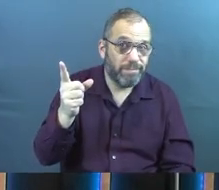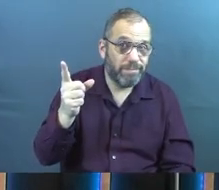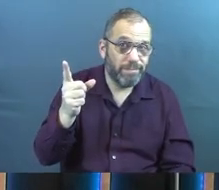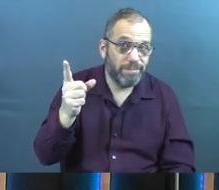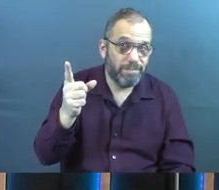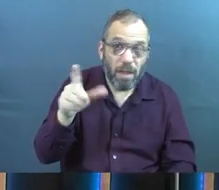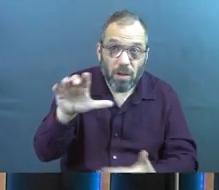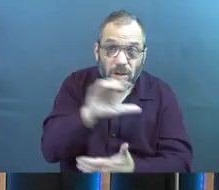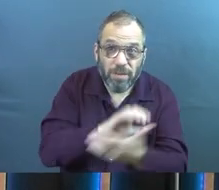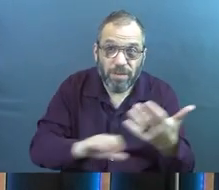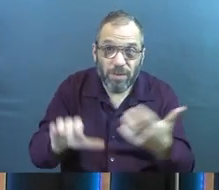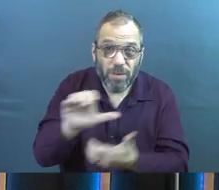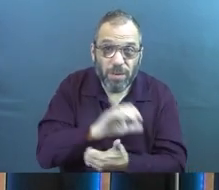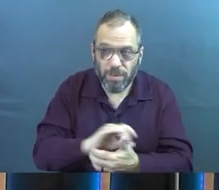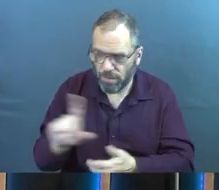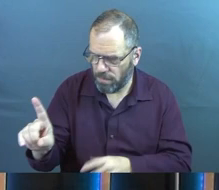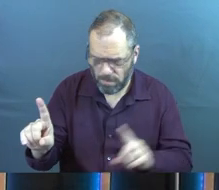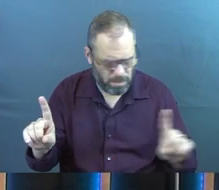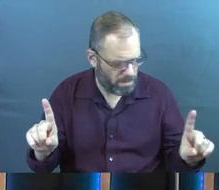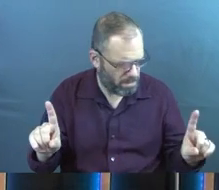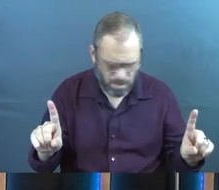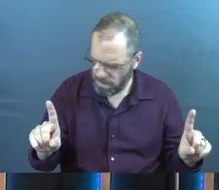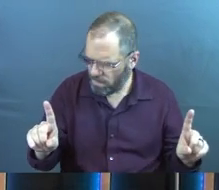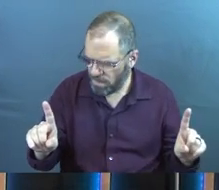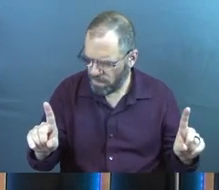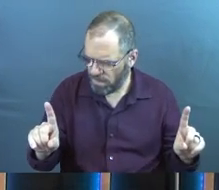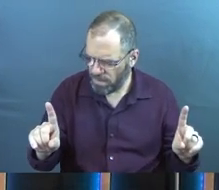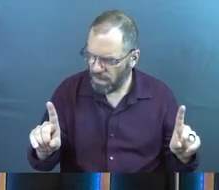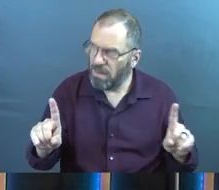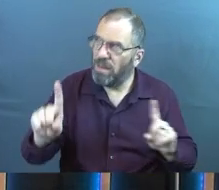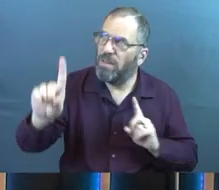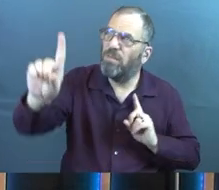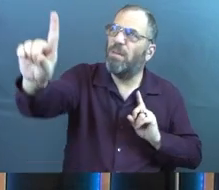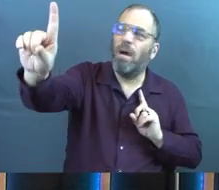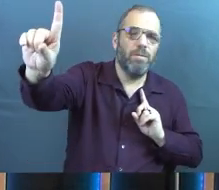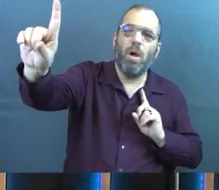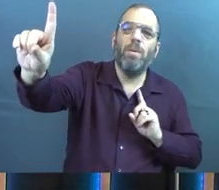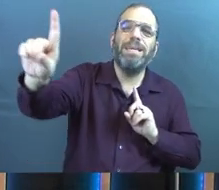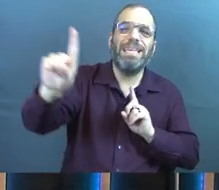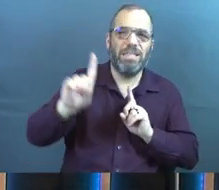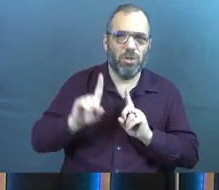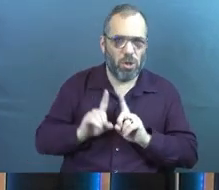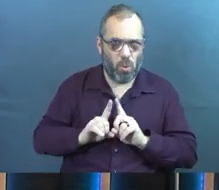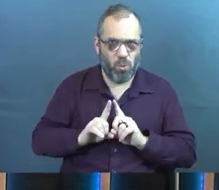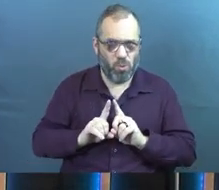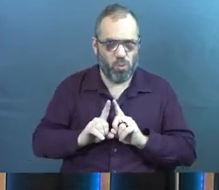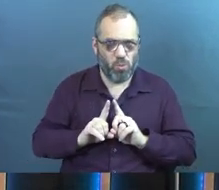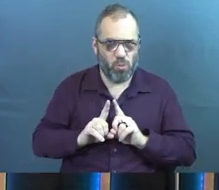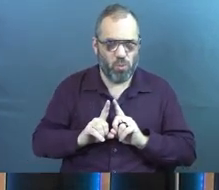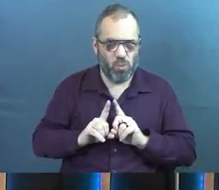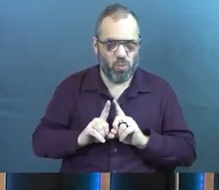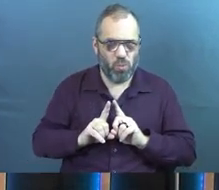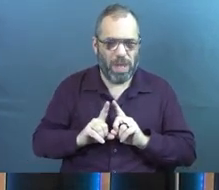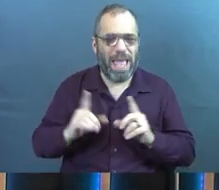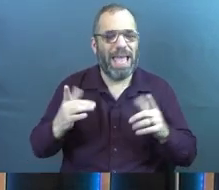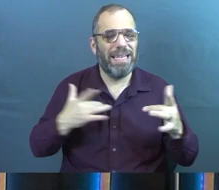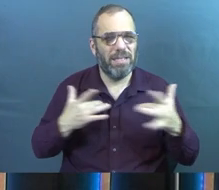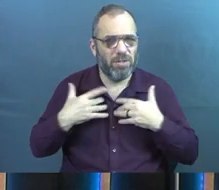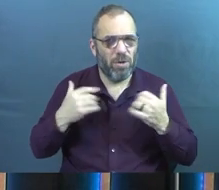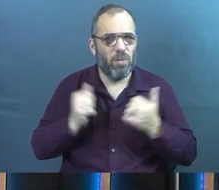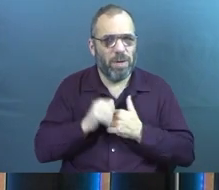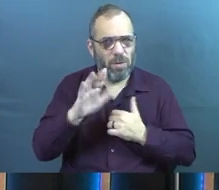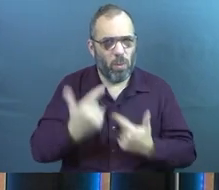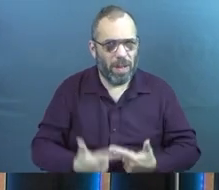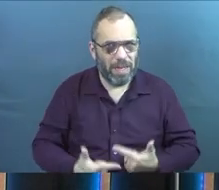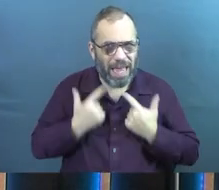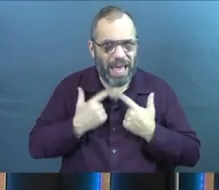We get confused and think that he's far, but he's really close. And in reality, he cares about every step of our journey. And he wants us to do the